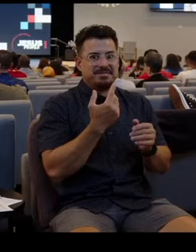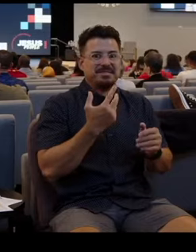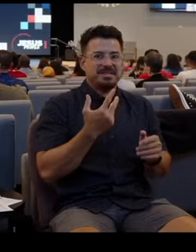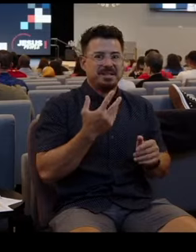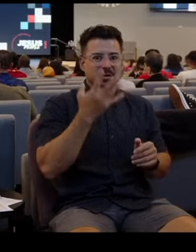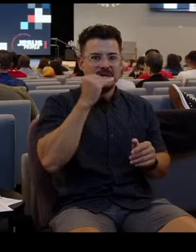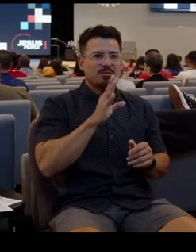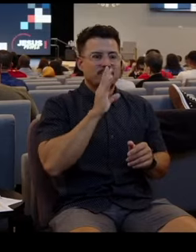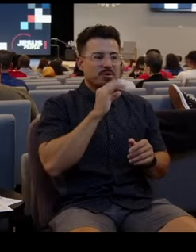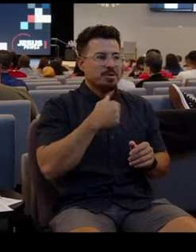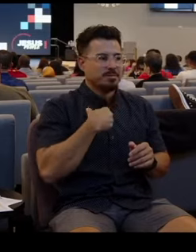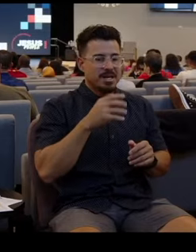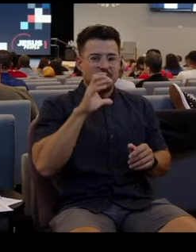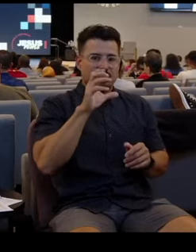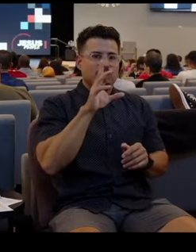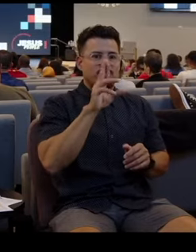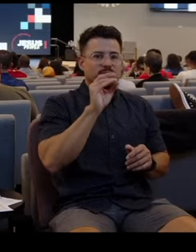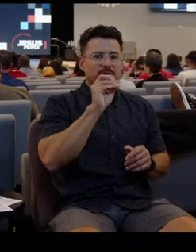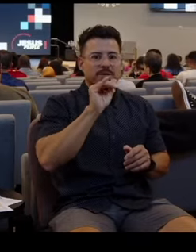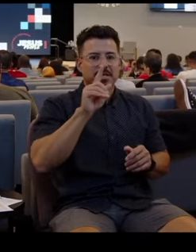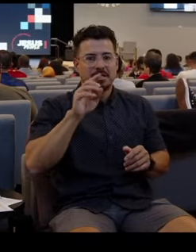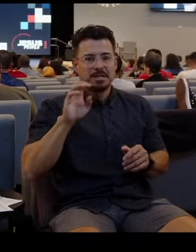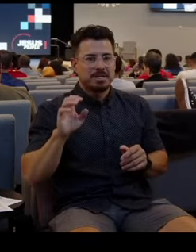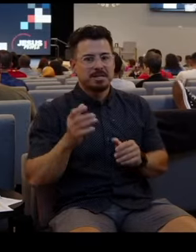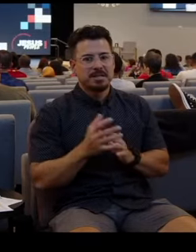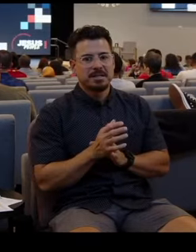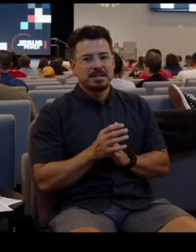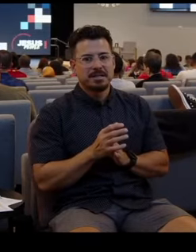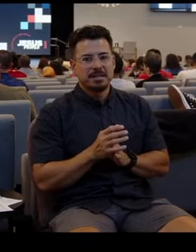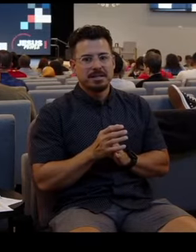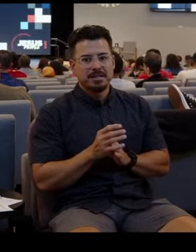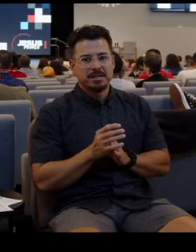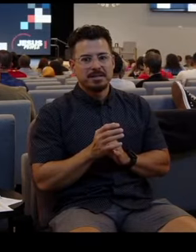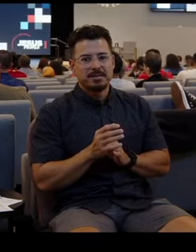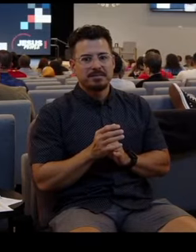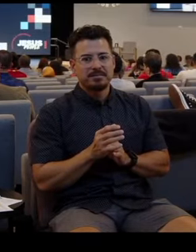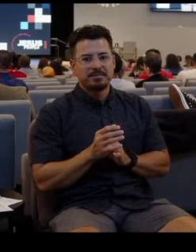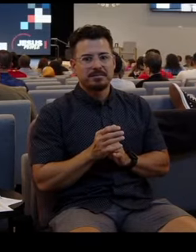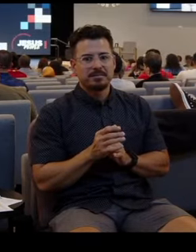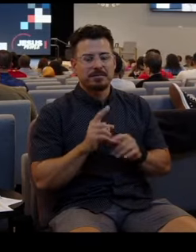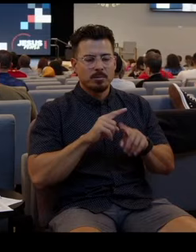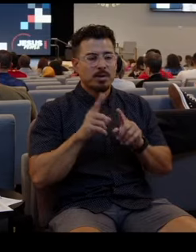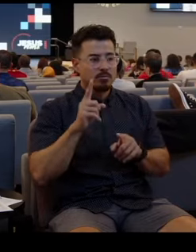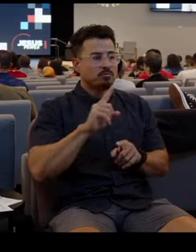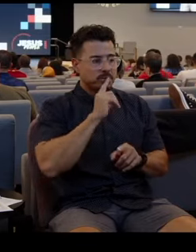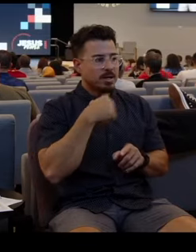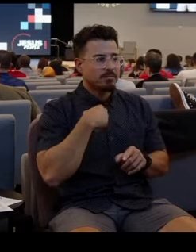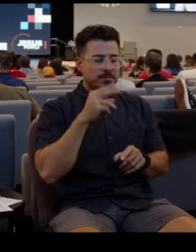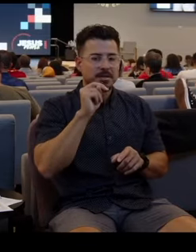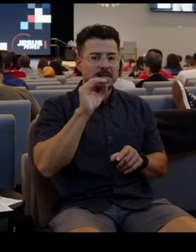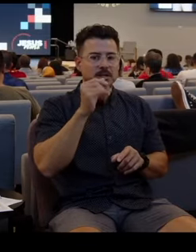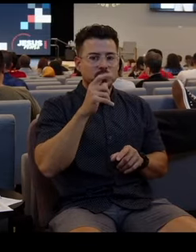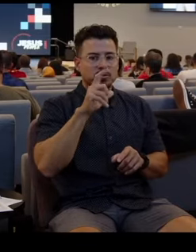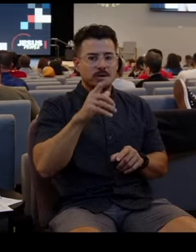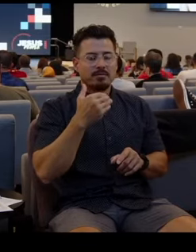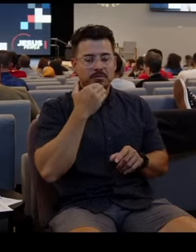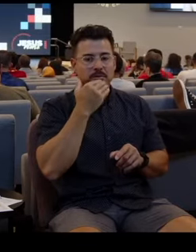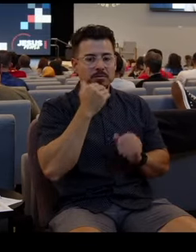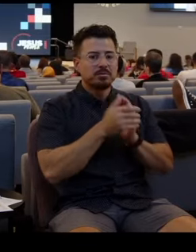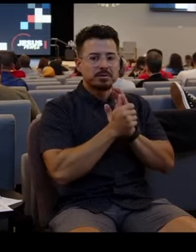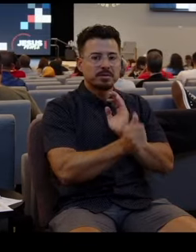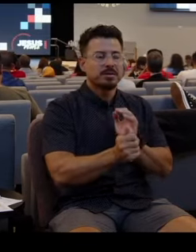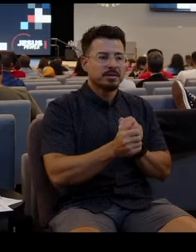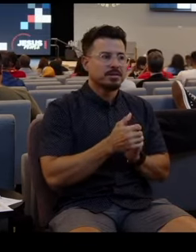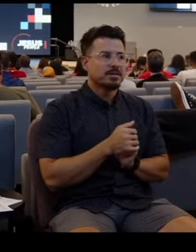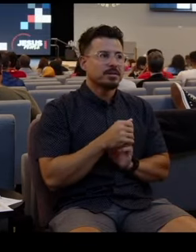talking about my crusades and stuff like that? But, you know, he's kidding me. But he really does. So there are